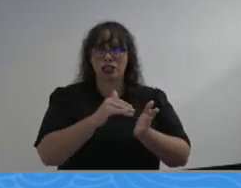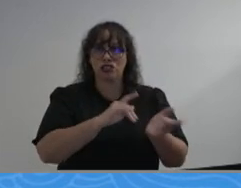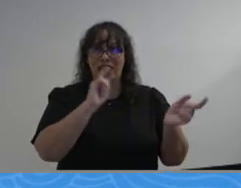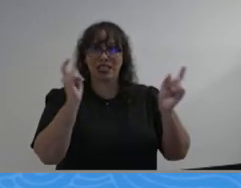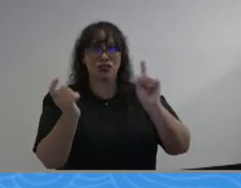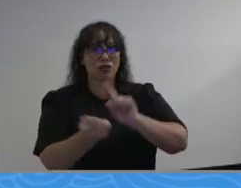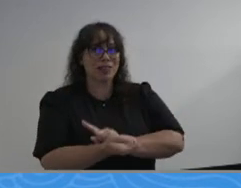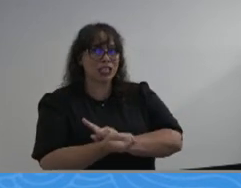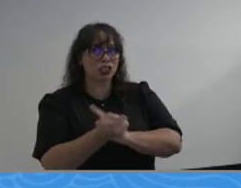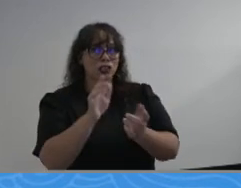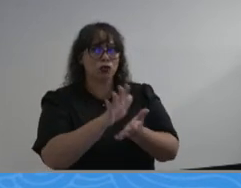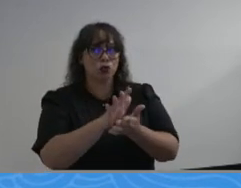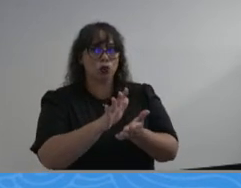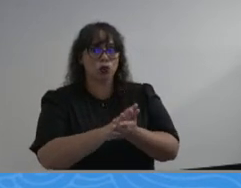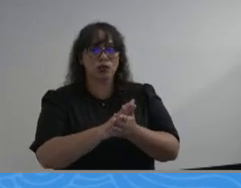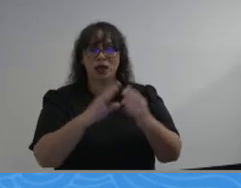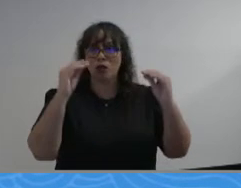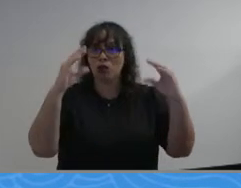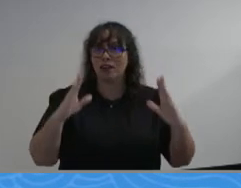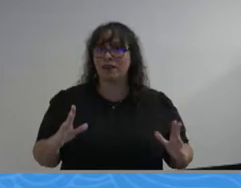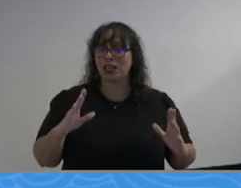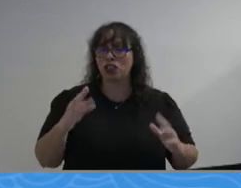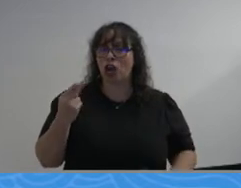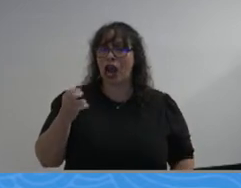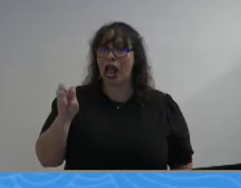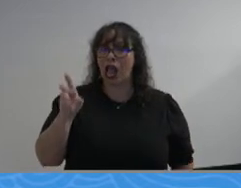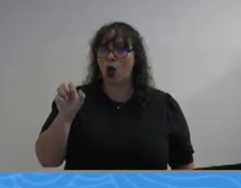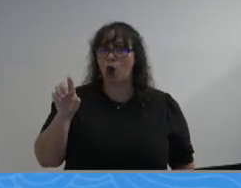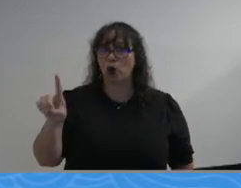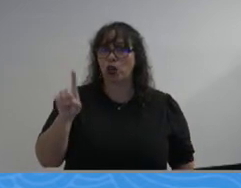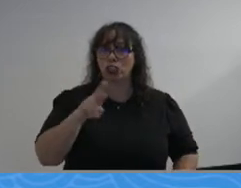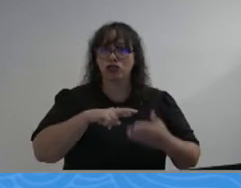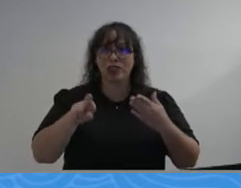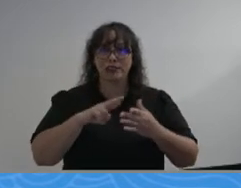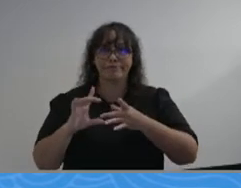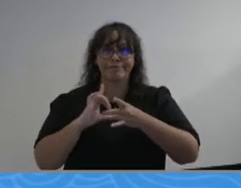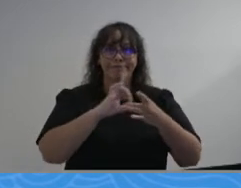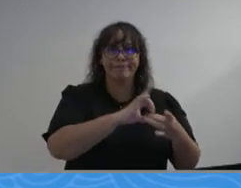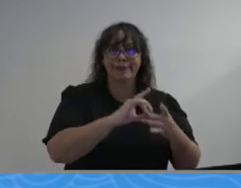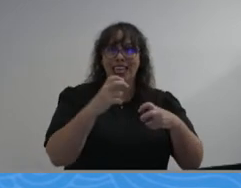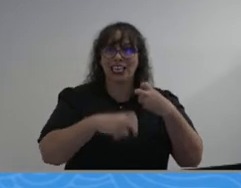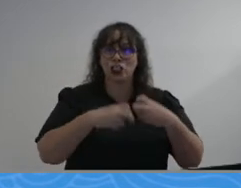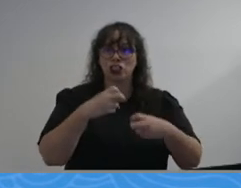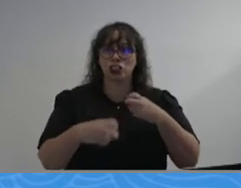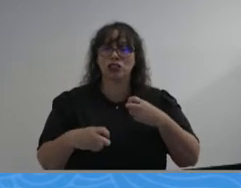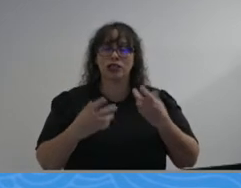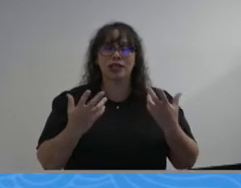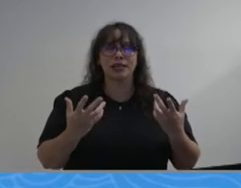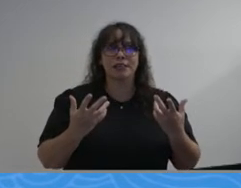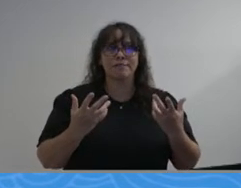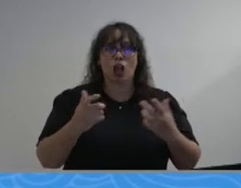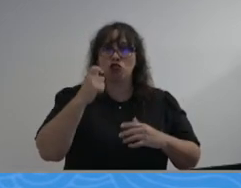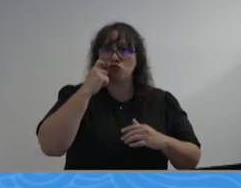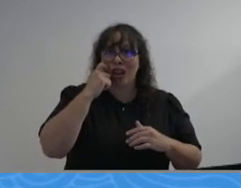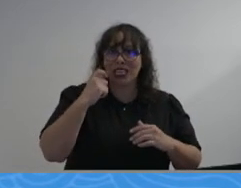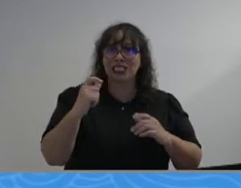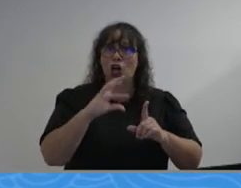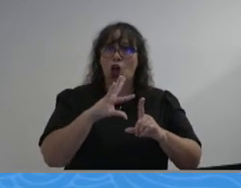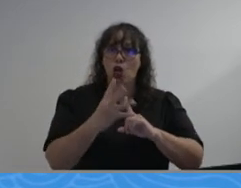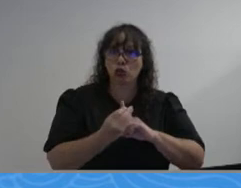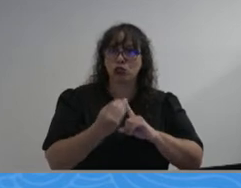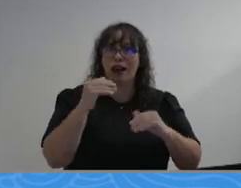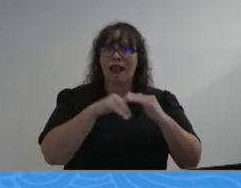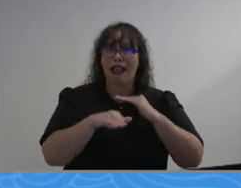of Schools. Professor Howard's research addresses issues tied to race, culture, access, and